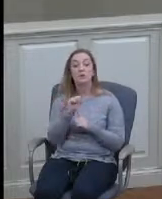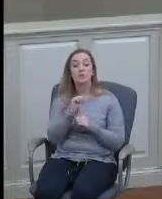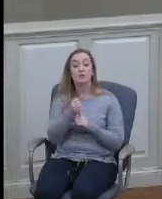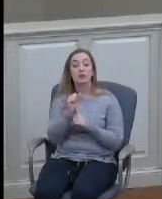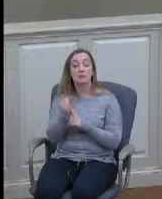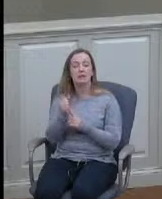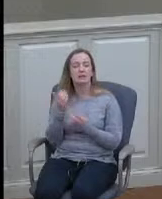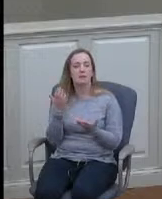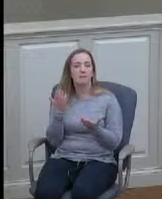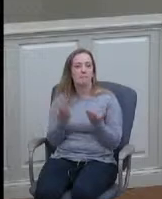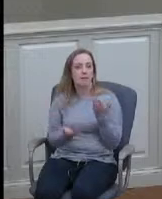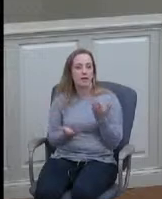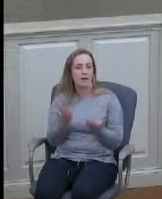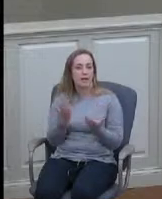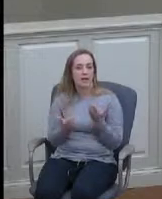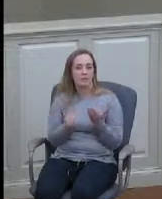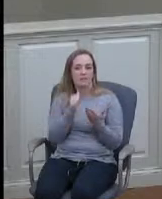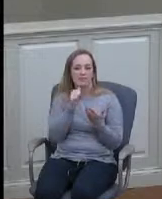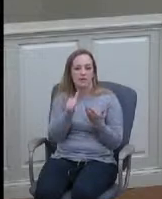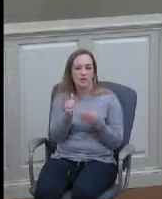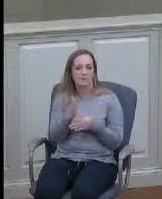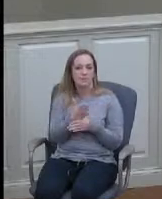that may not have been shared.